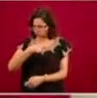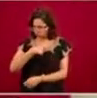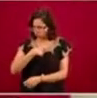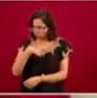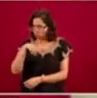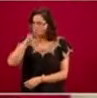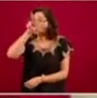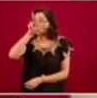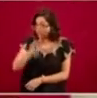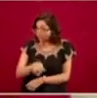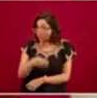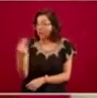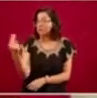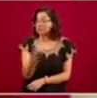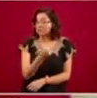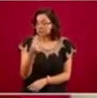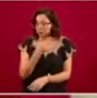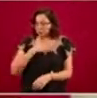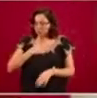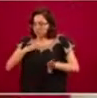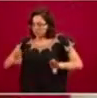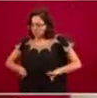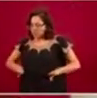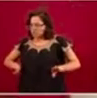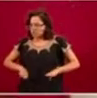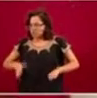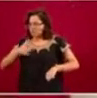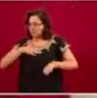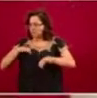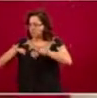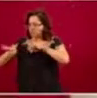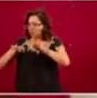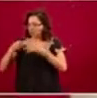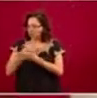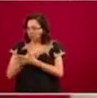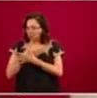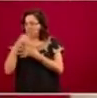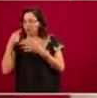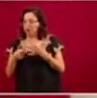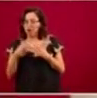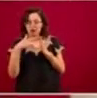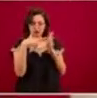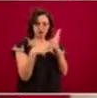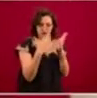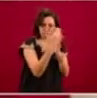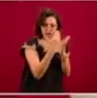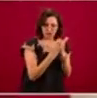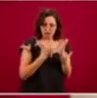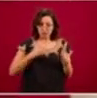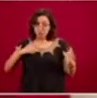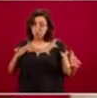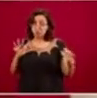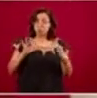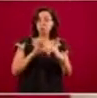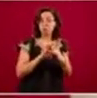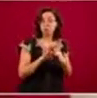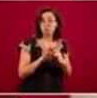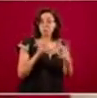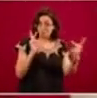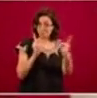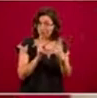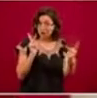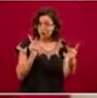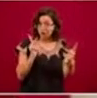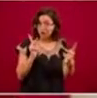your expectation for the equipment you feel you need corresponds with the technical guidelines